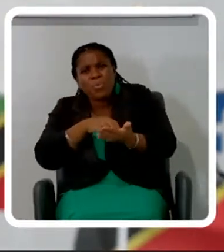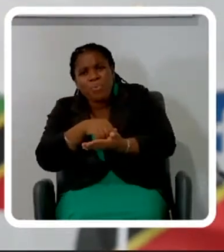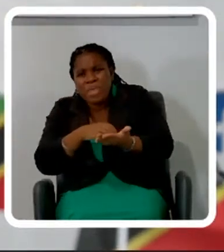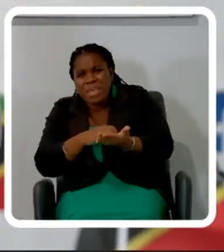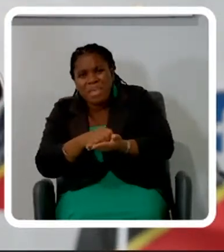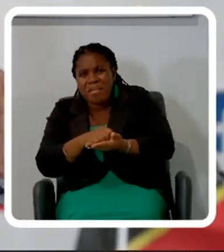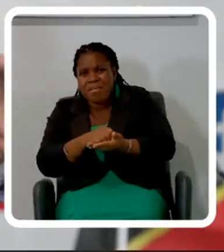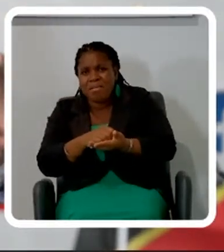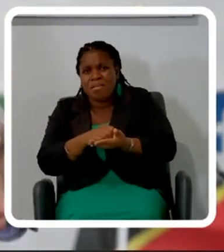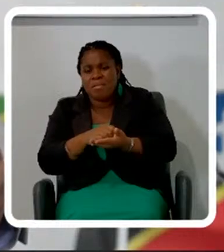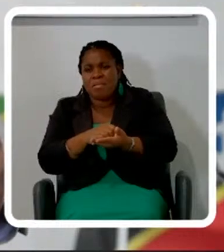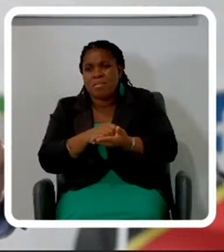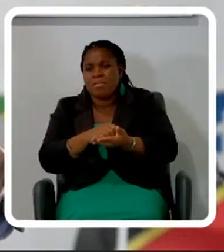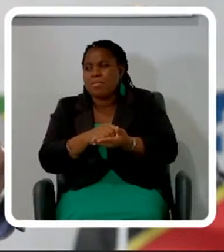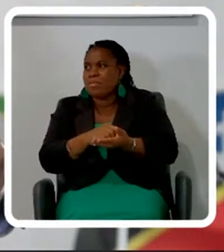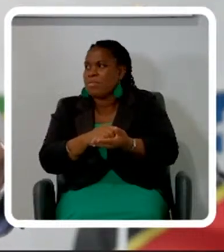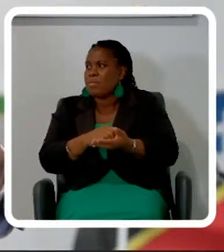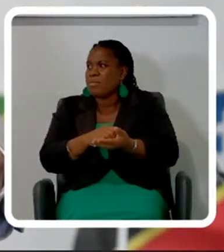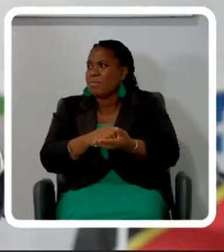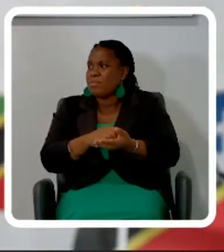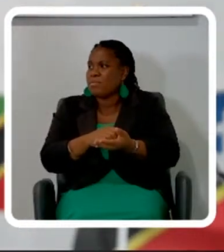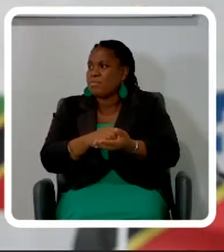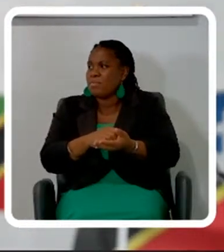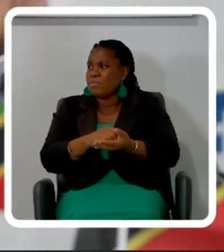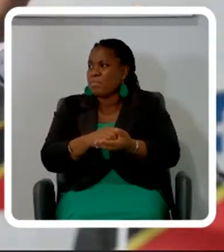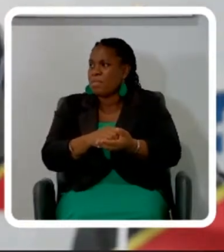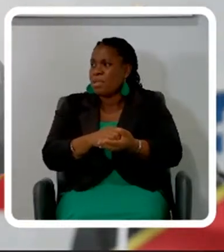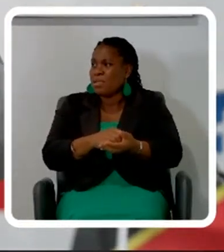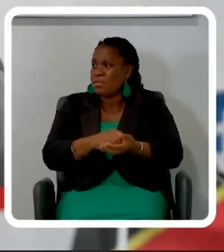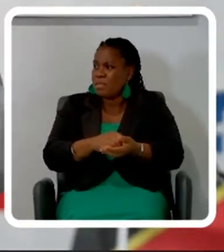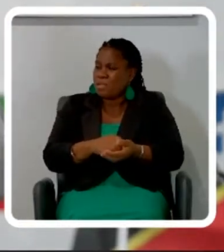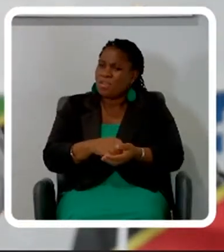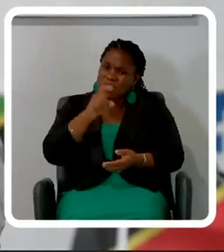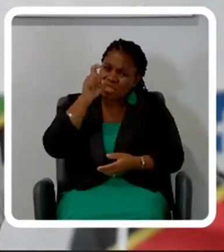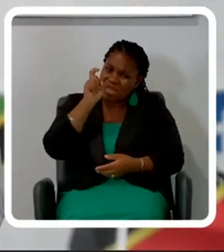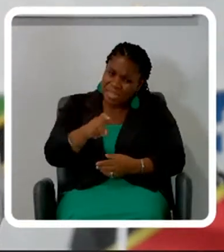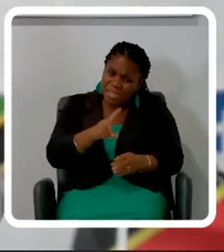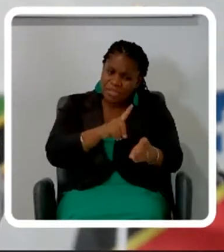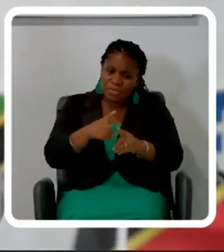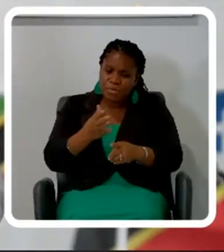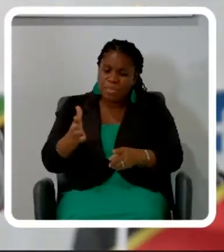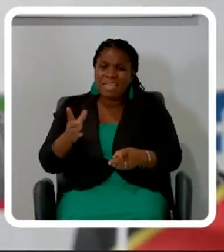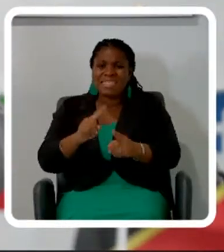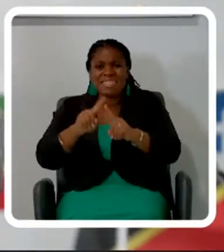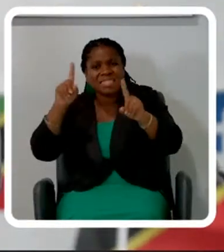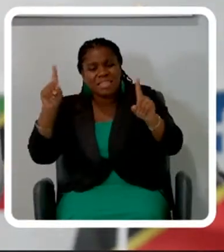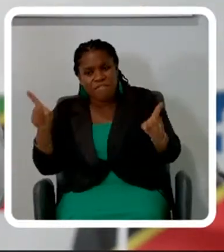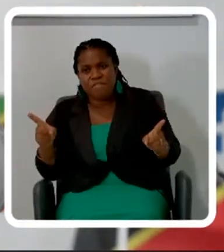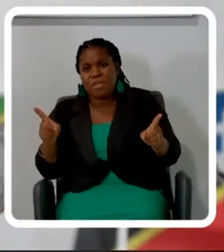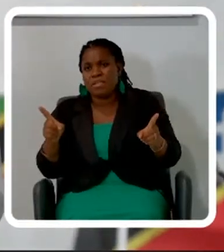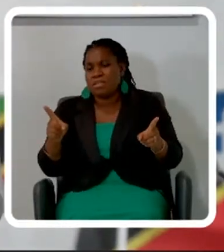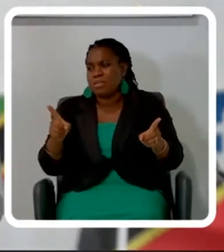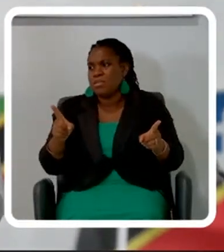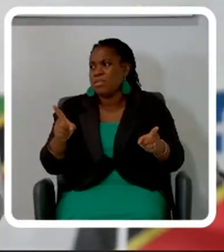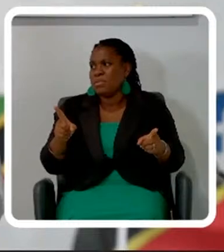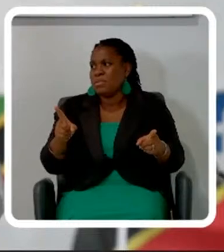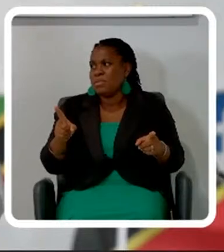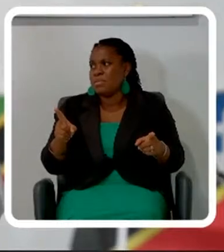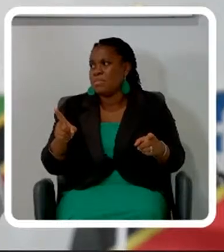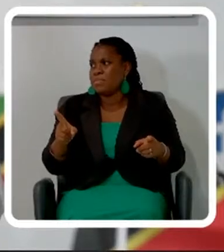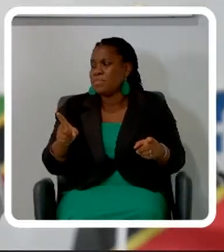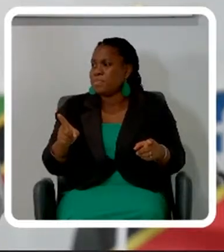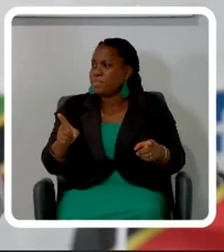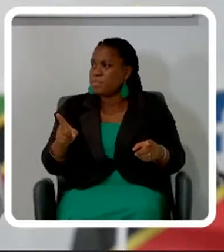but a lot of the questions you have is because of things that should have been done differently. The country knows that.